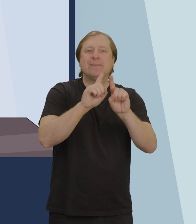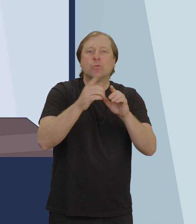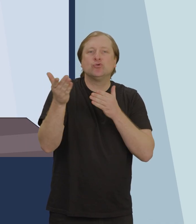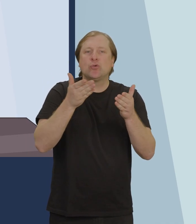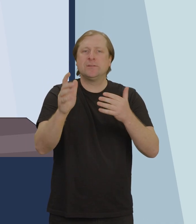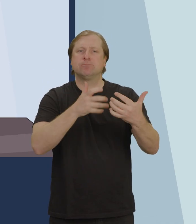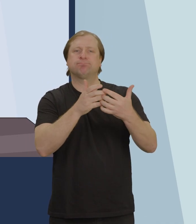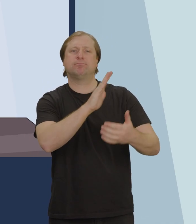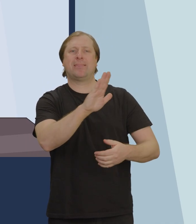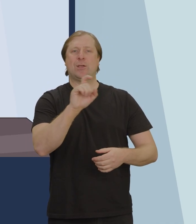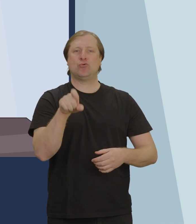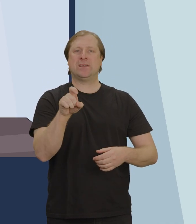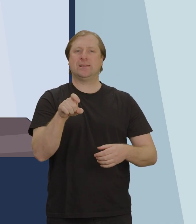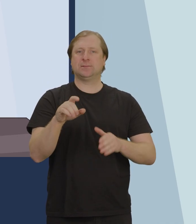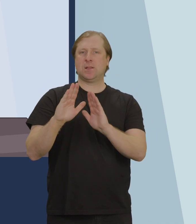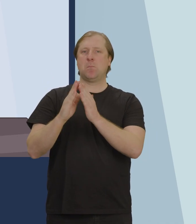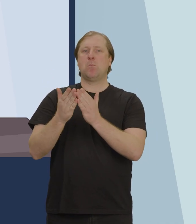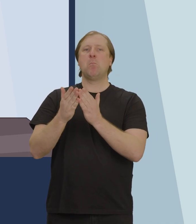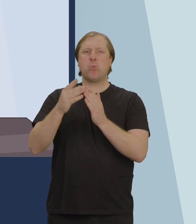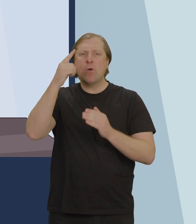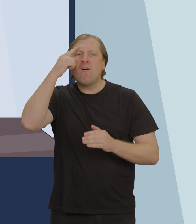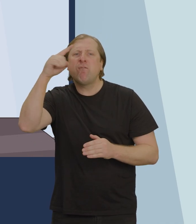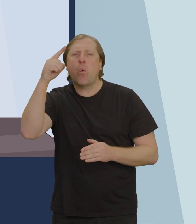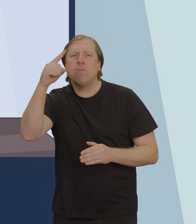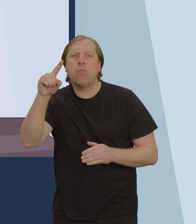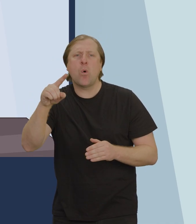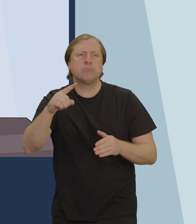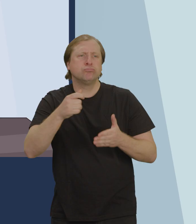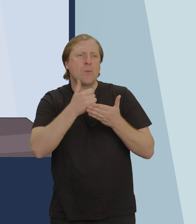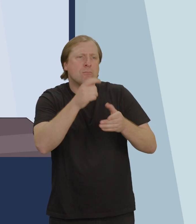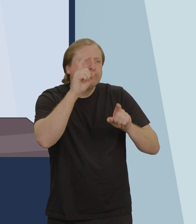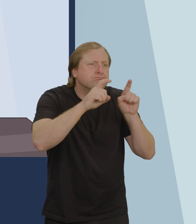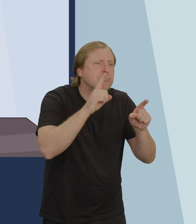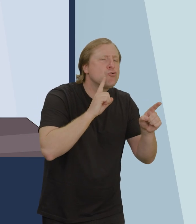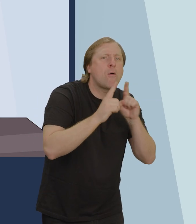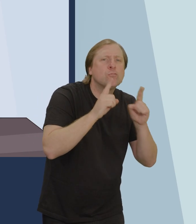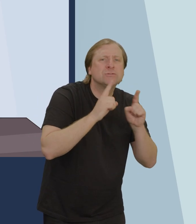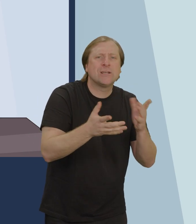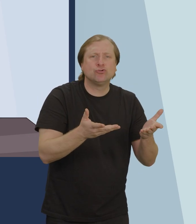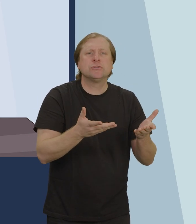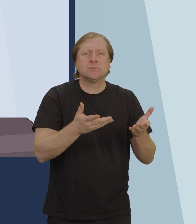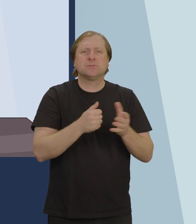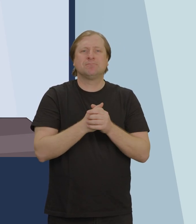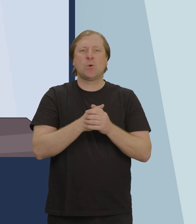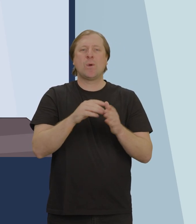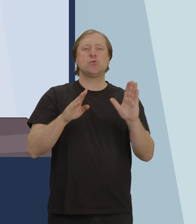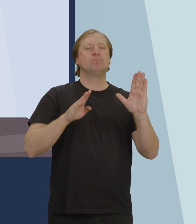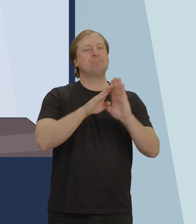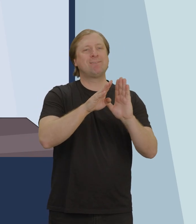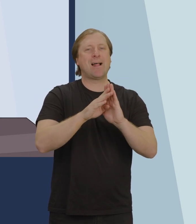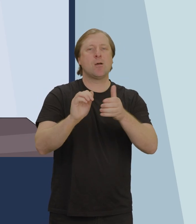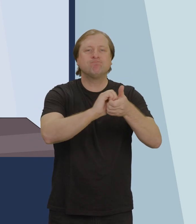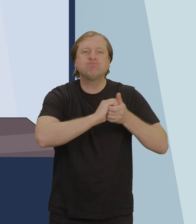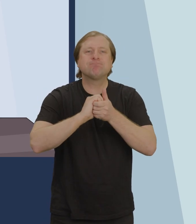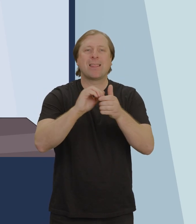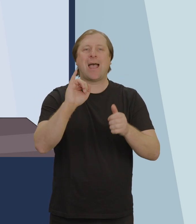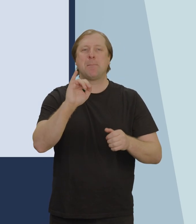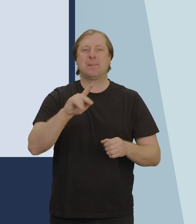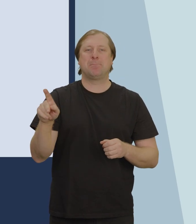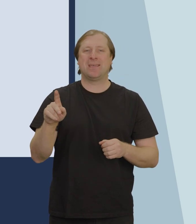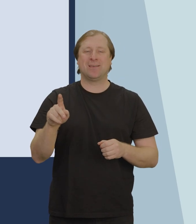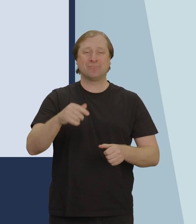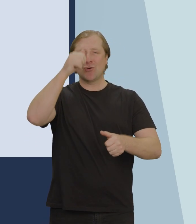services to meet their needs. The workbook is designed to help you have thoughtful conversations as you develop your